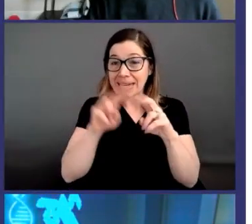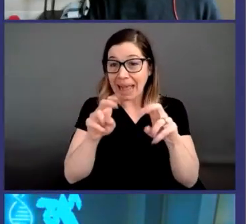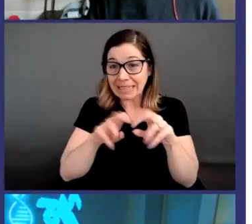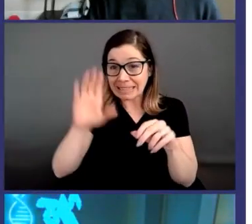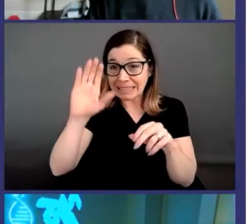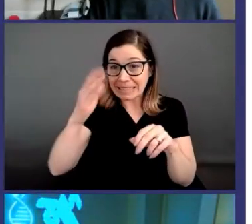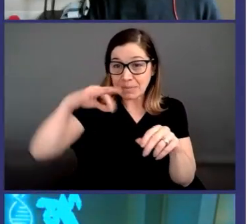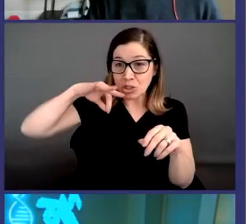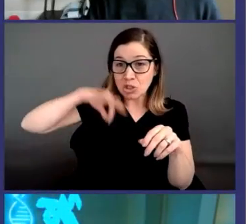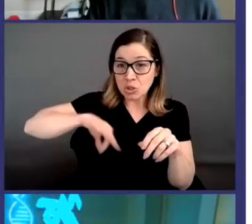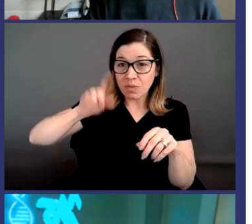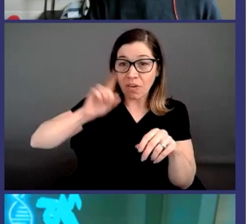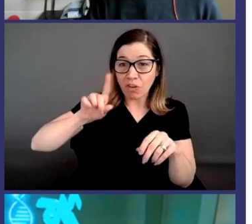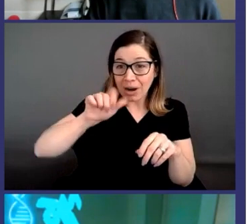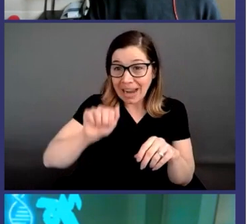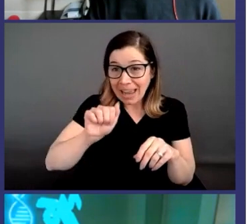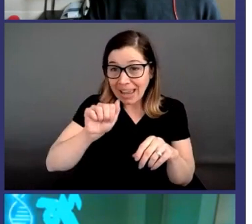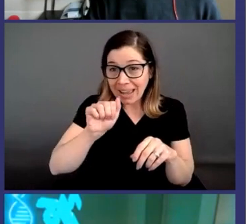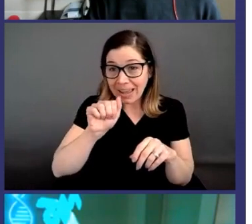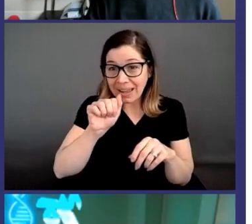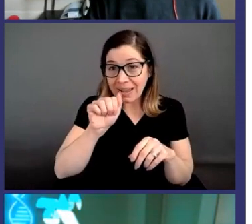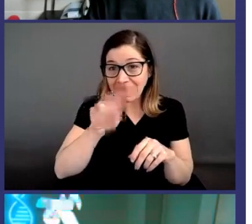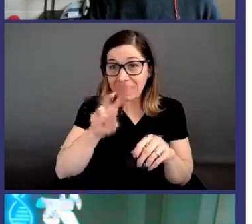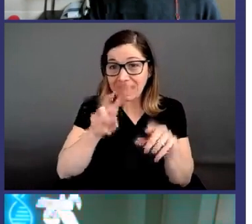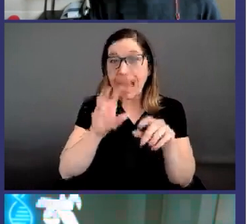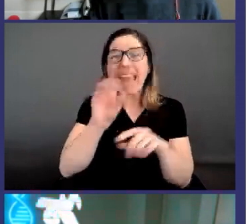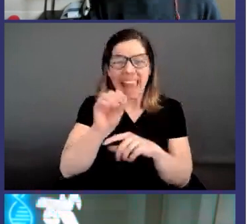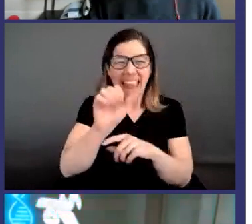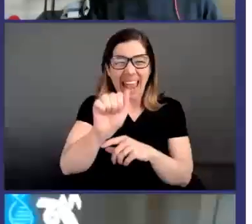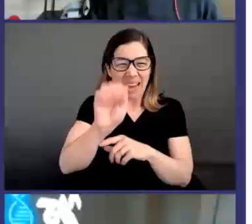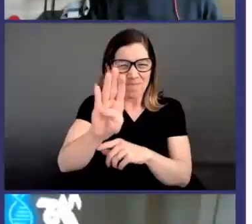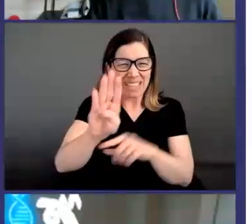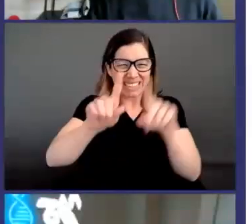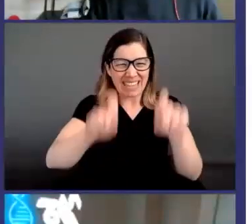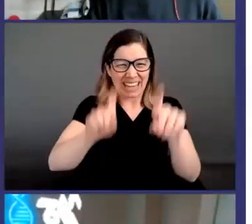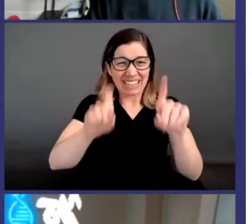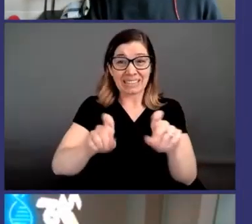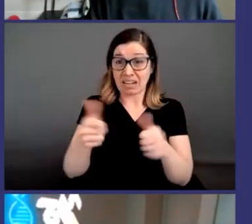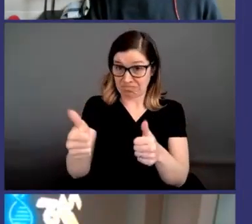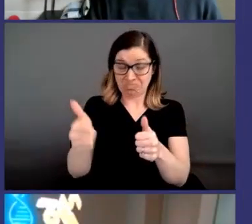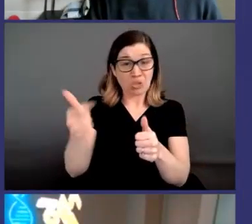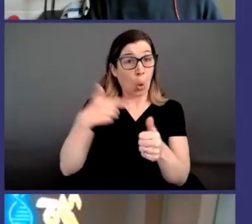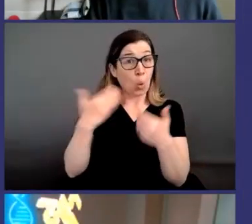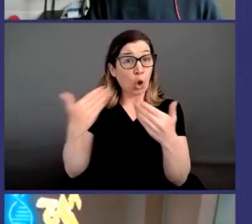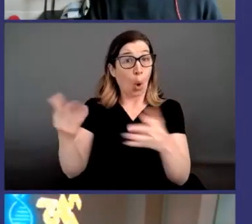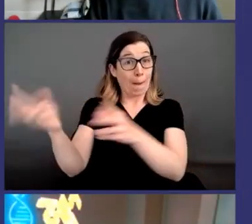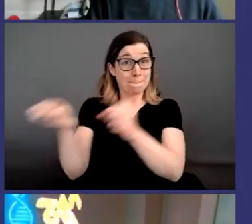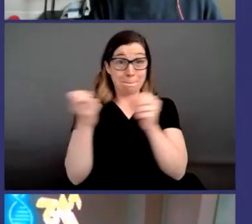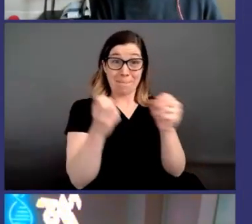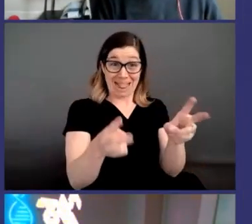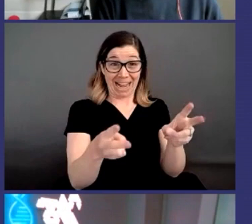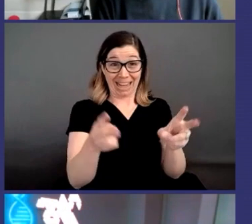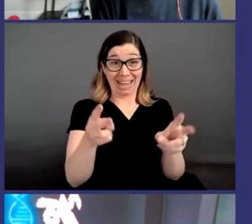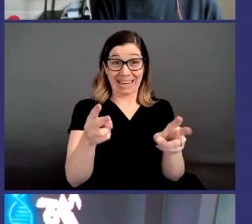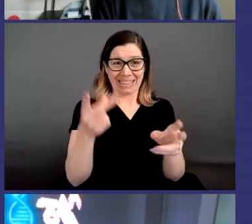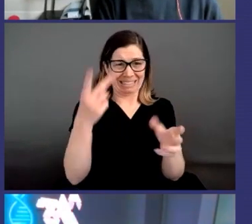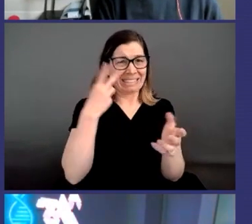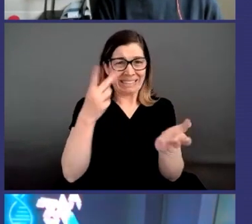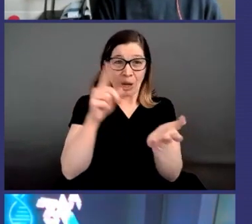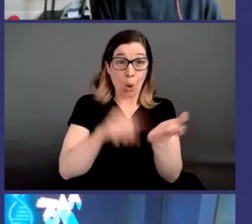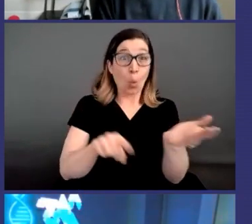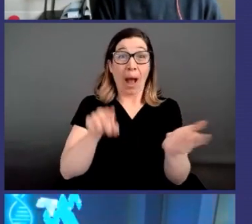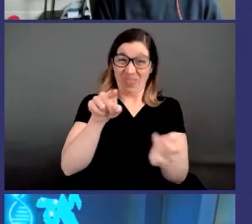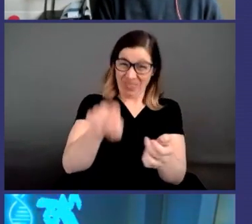for A/B testing and etc. Can we plug that one in and maybe see what sentiment analysis thinks about sentiment